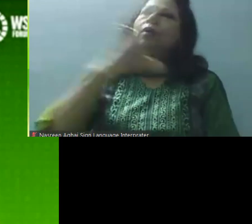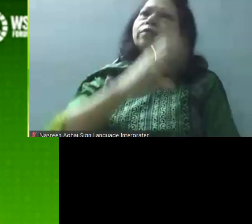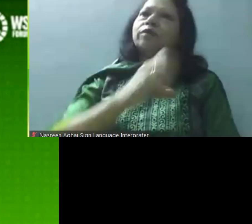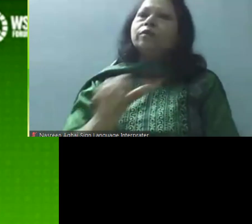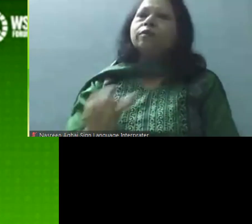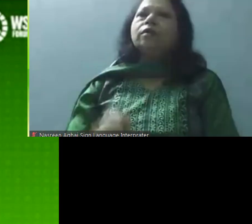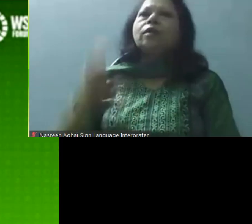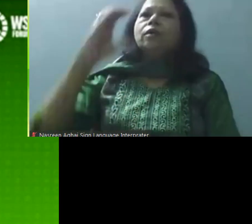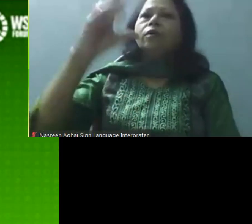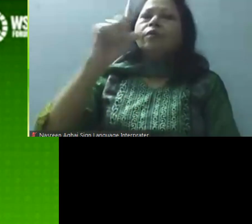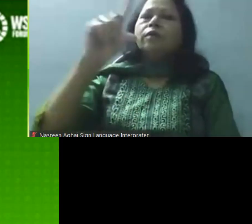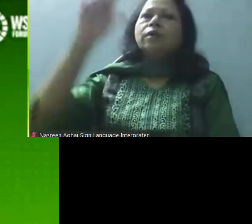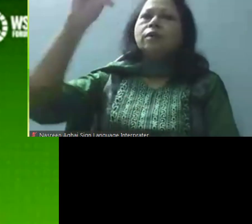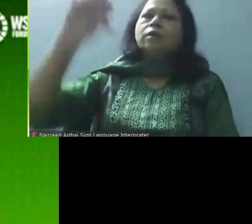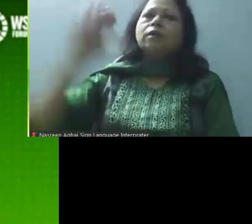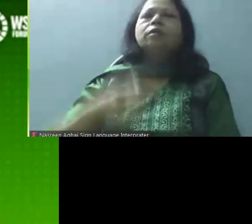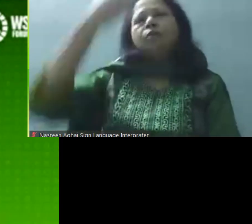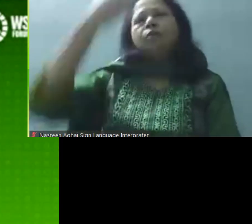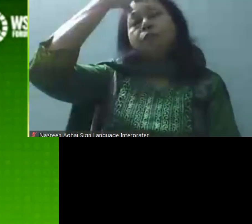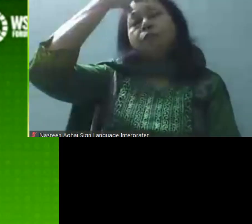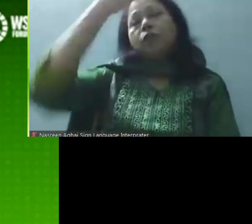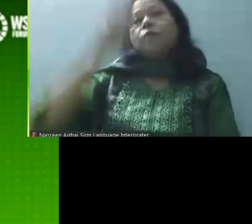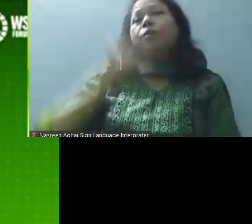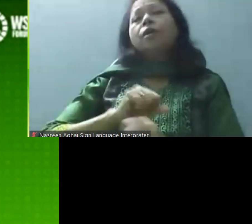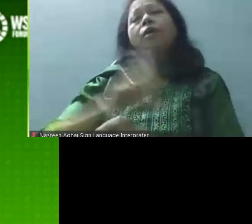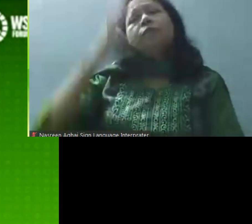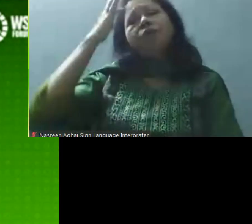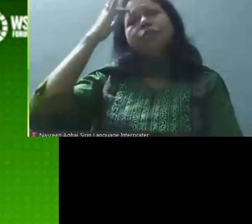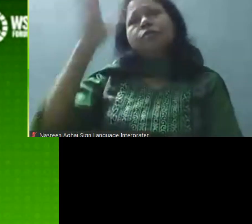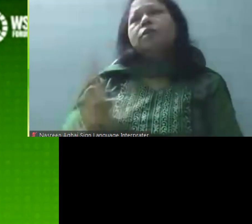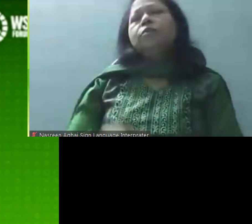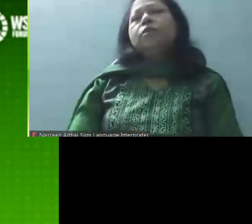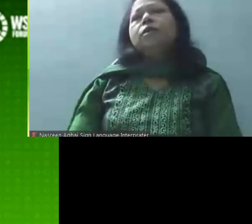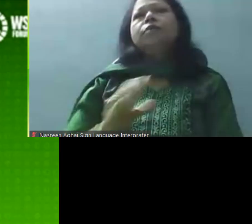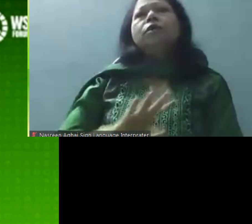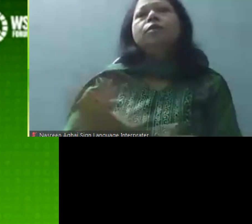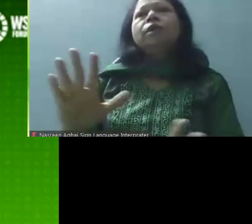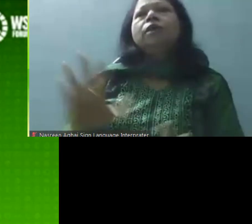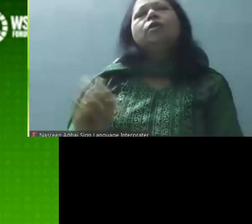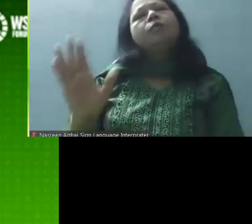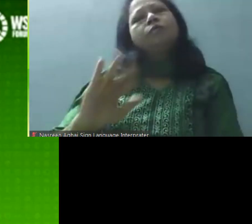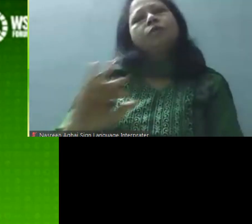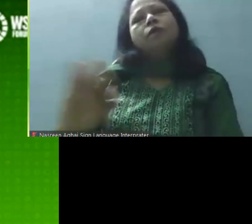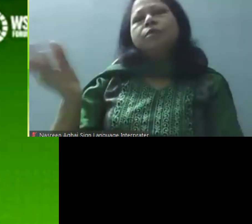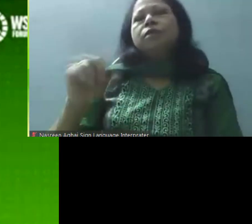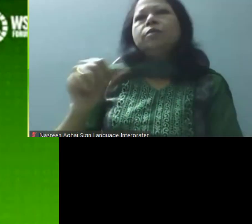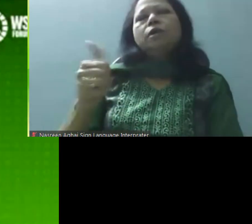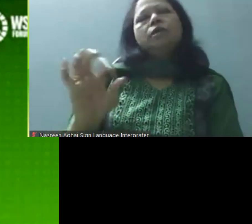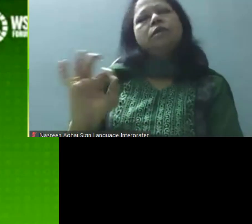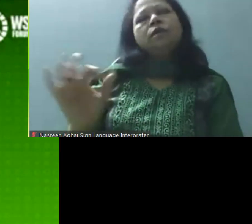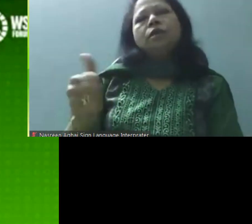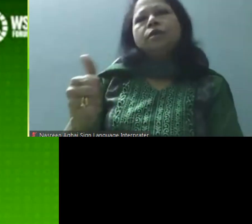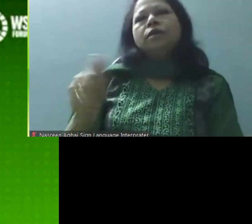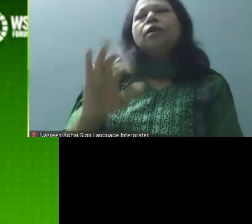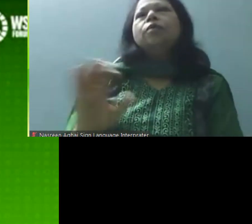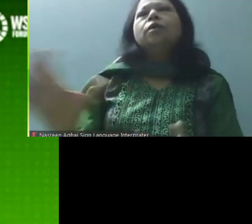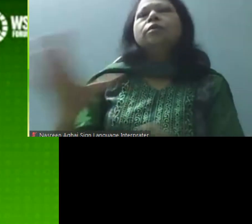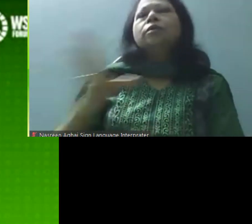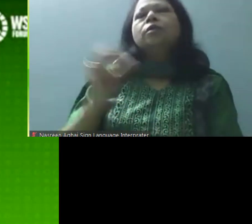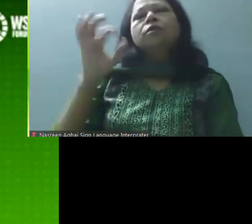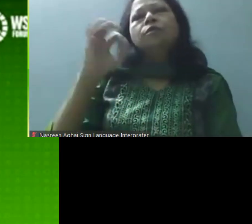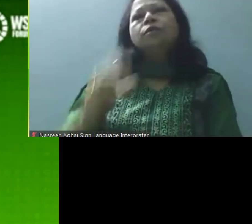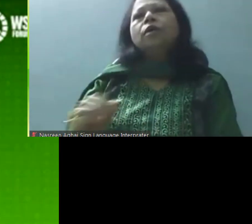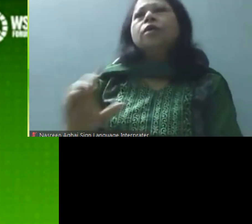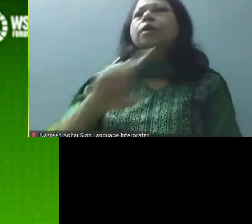has presented new challenges. Many of us have been relying on our computers much more than normal. Tools like Microsoft Teams, Zoom,